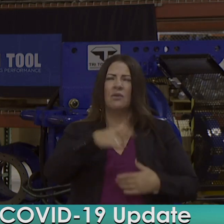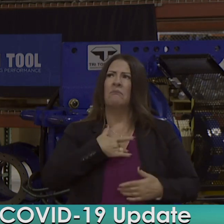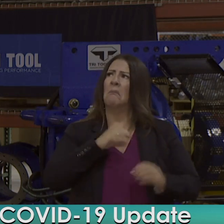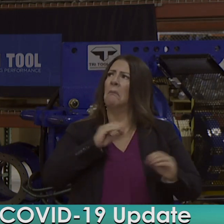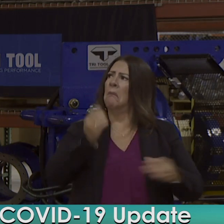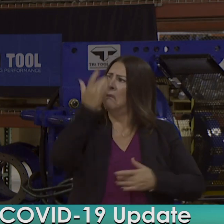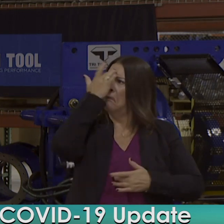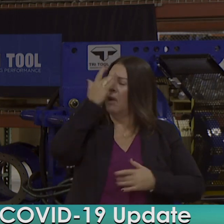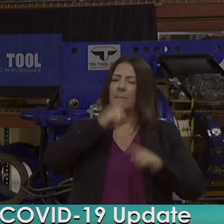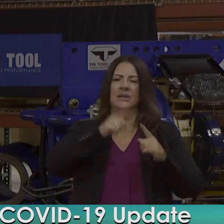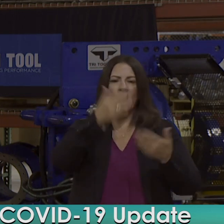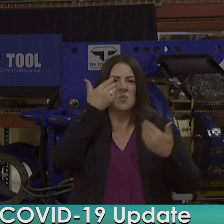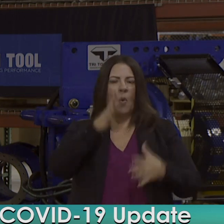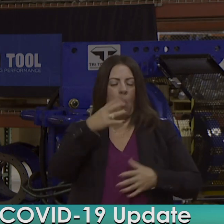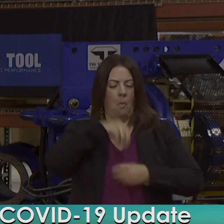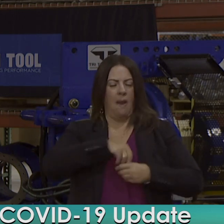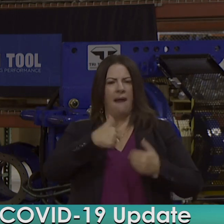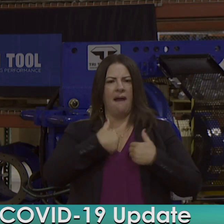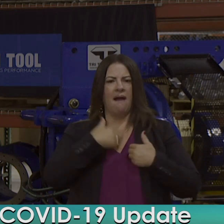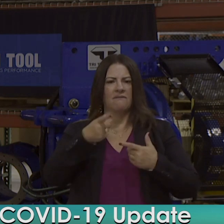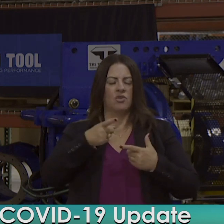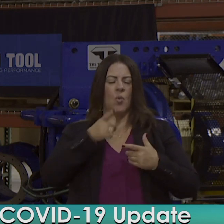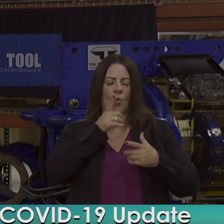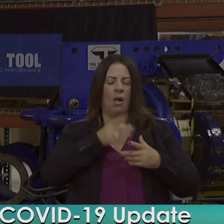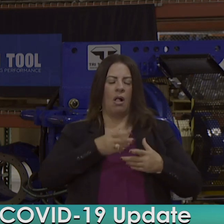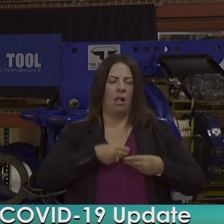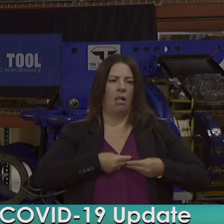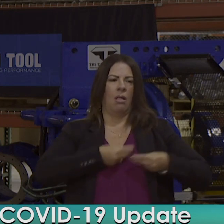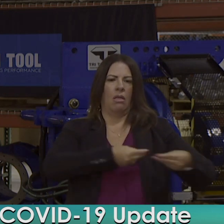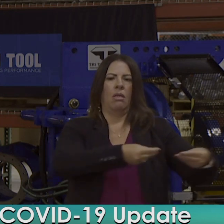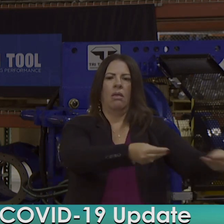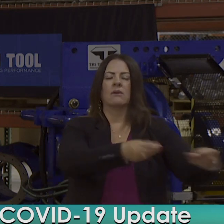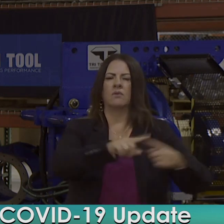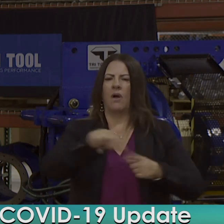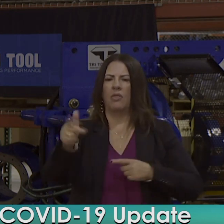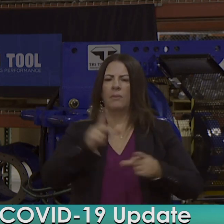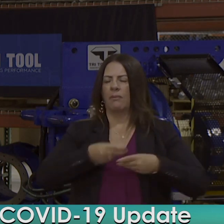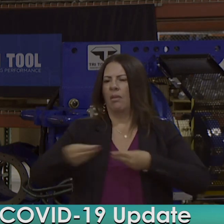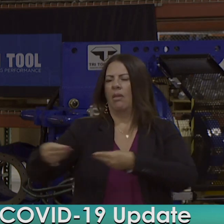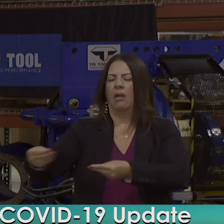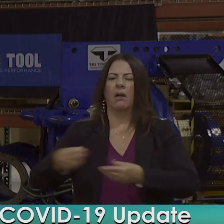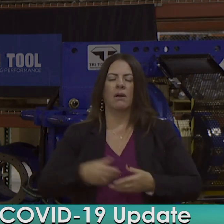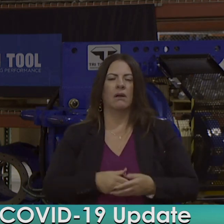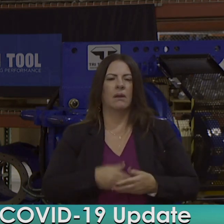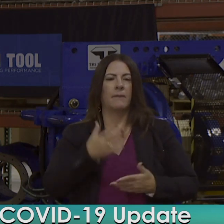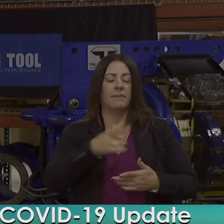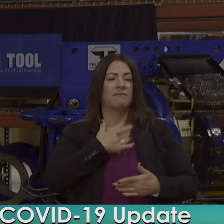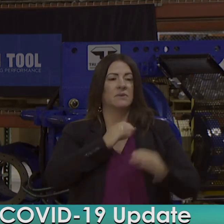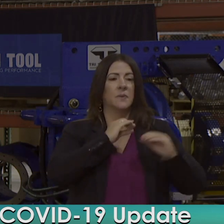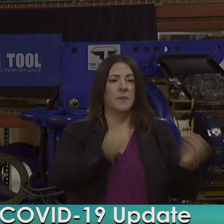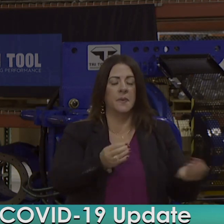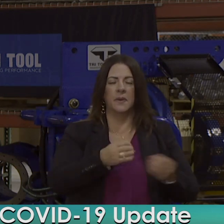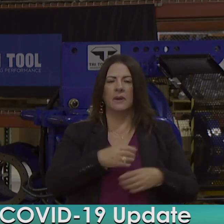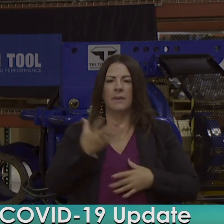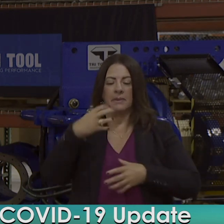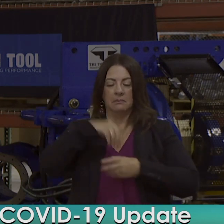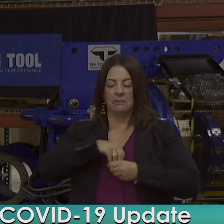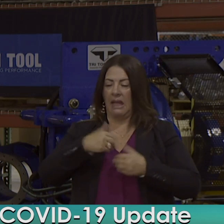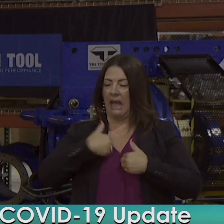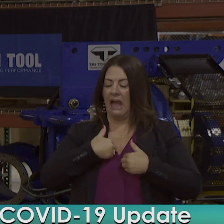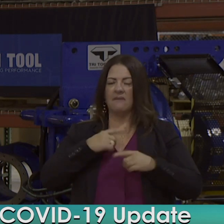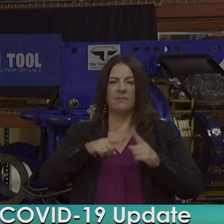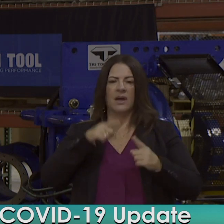may be transmitting this disease. You may be pre-symptomatic, you may be asymptomatic, but you still may be a vector